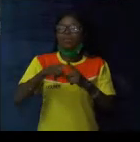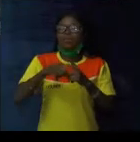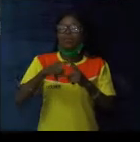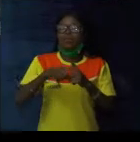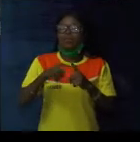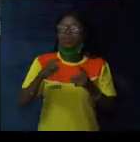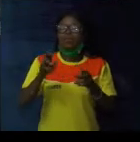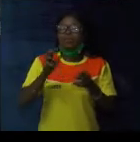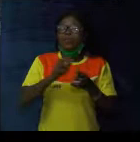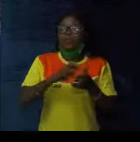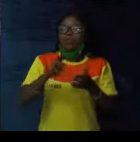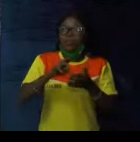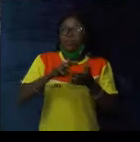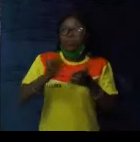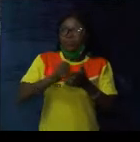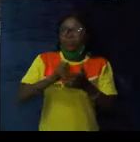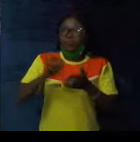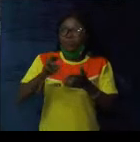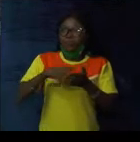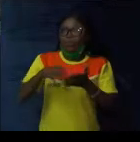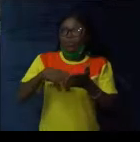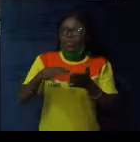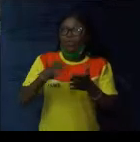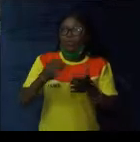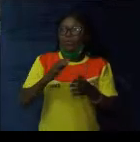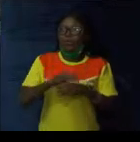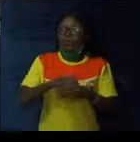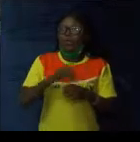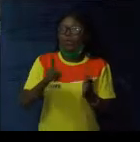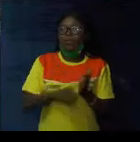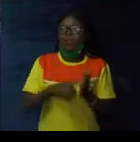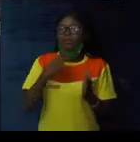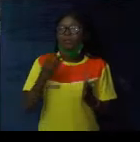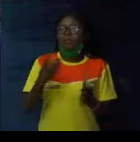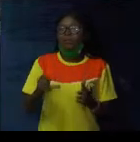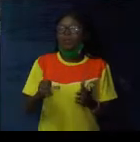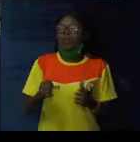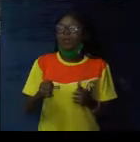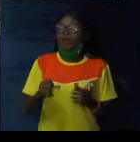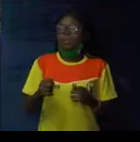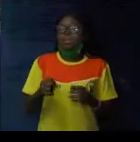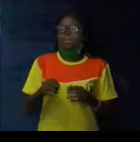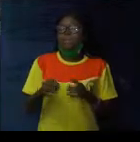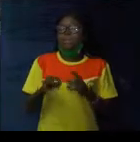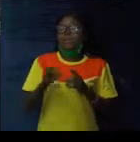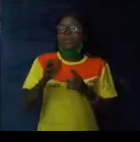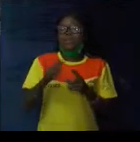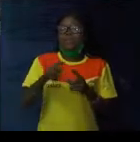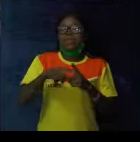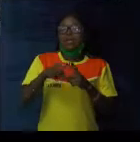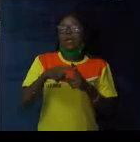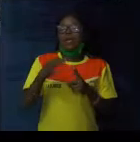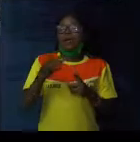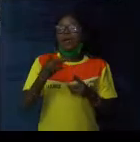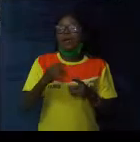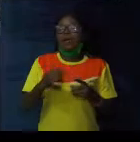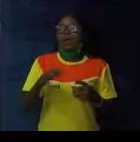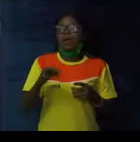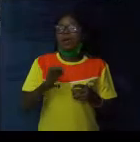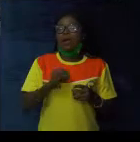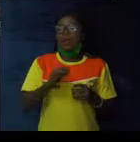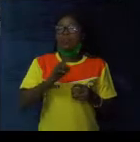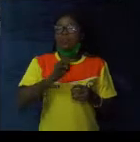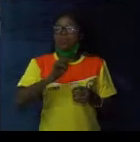are minus 2 degrees freezing, 2 degrees very cold, minus 8 degrees